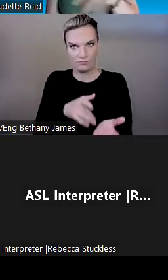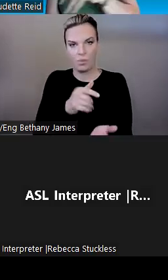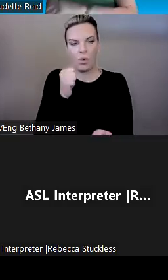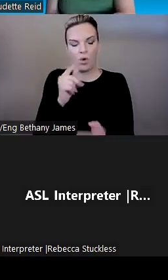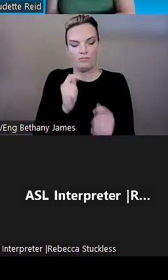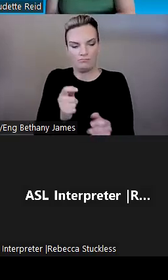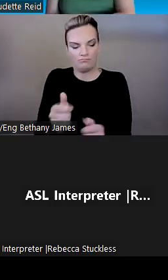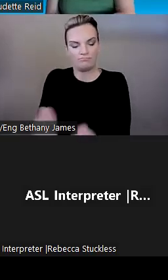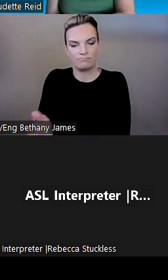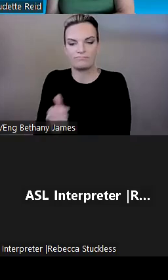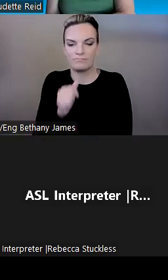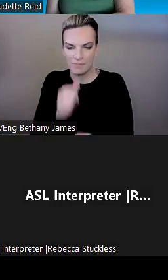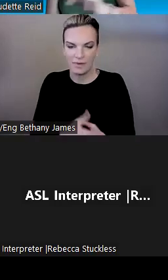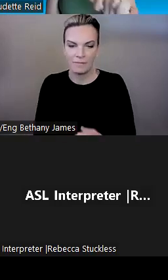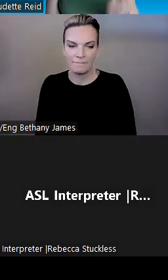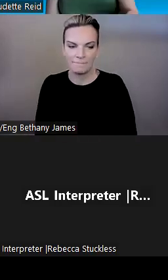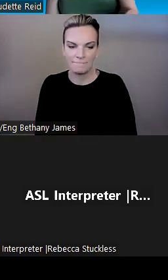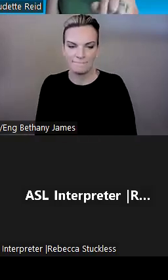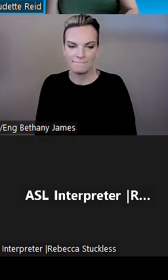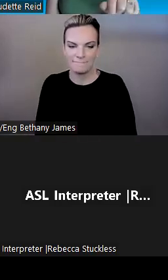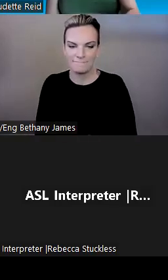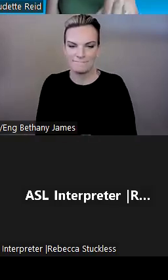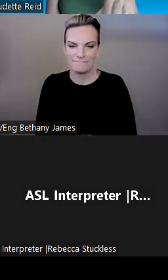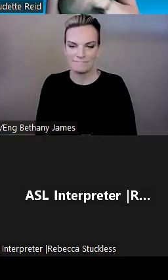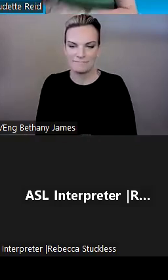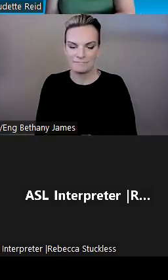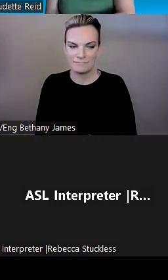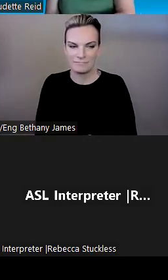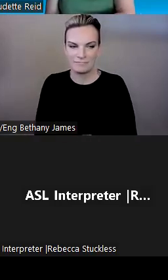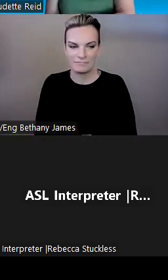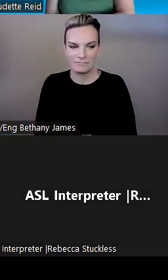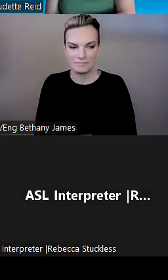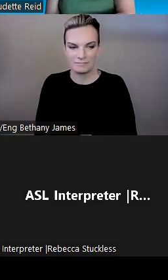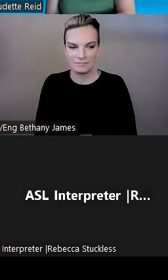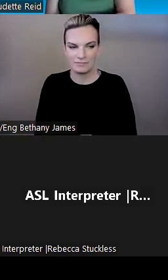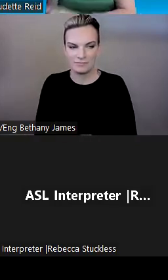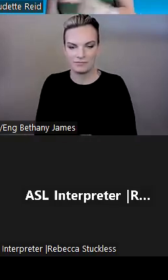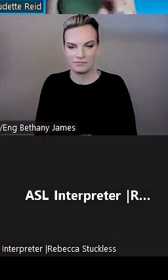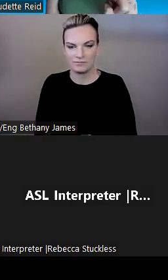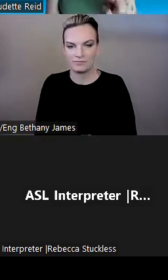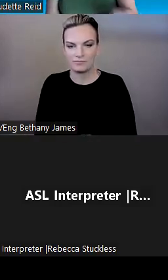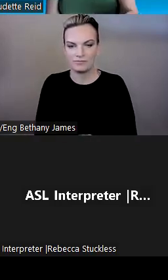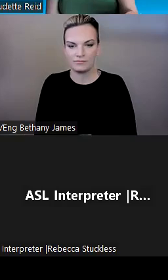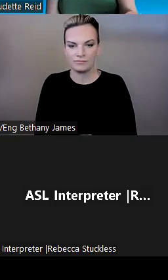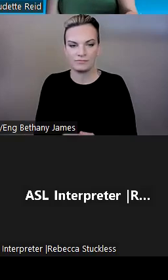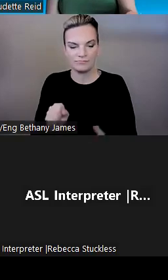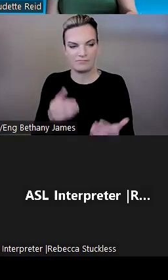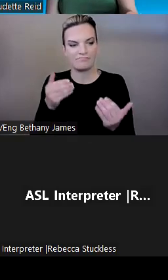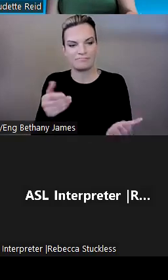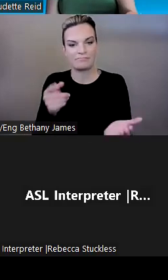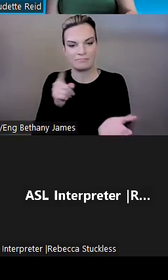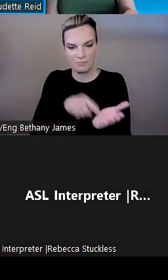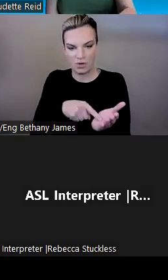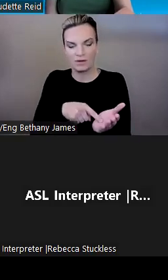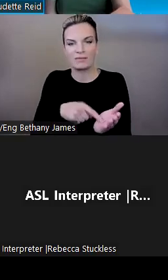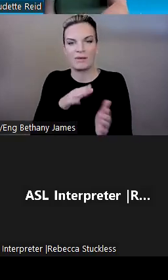every single bounce be considered a touch and to turn something on. That way, when you can put your finger down